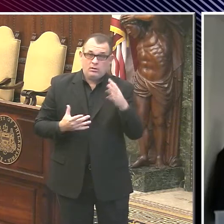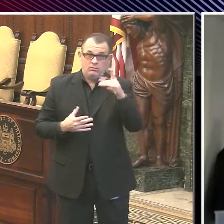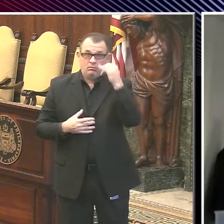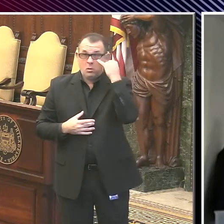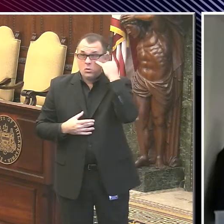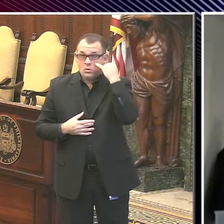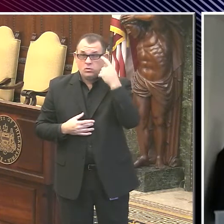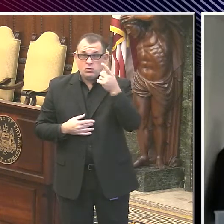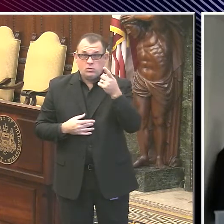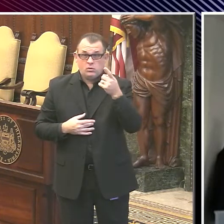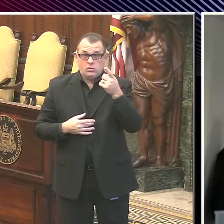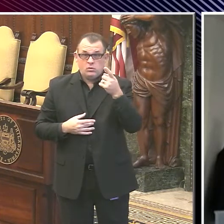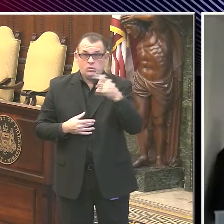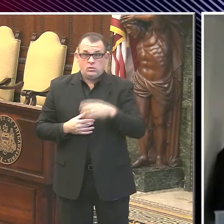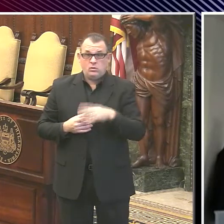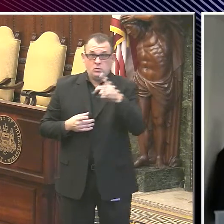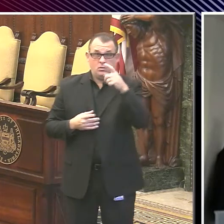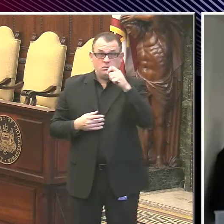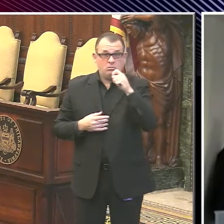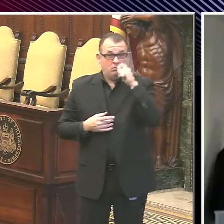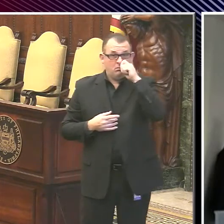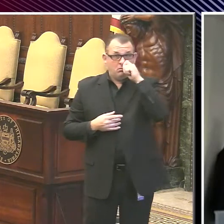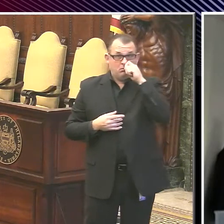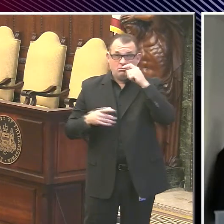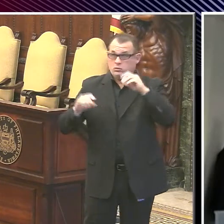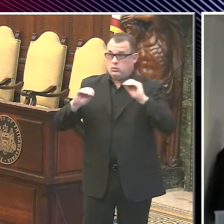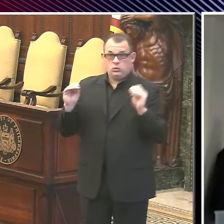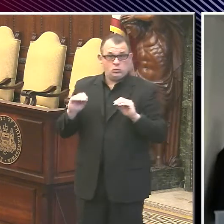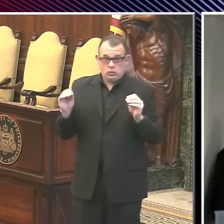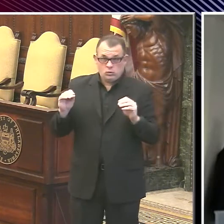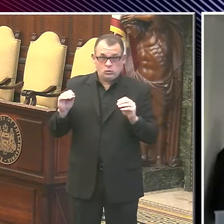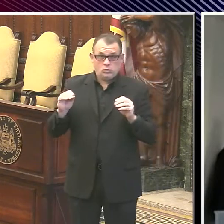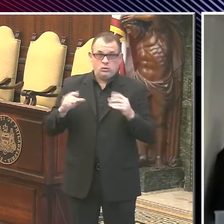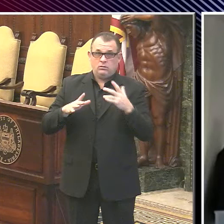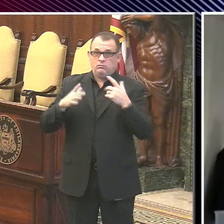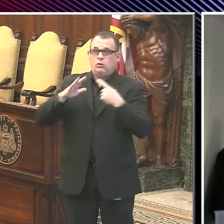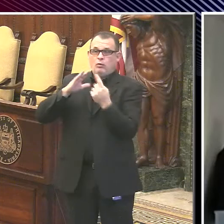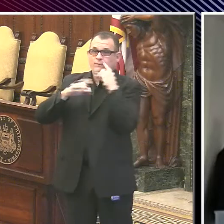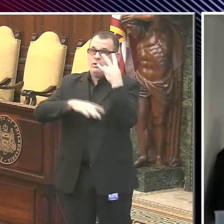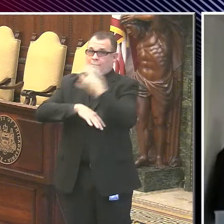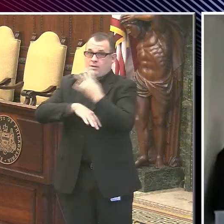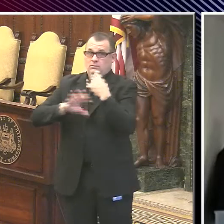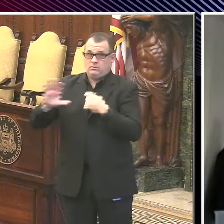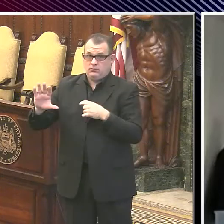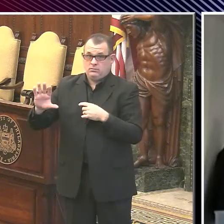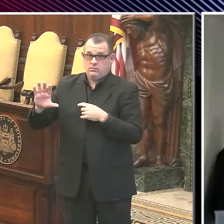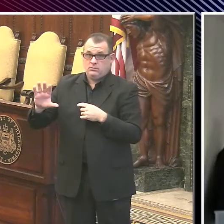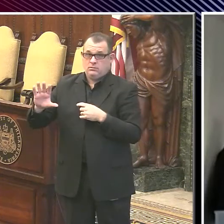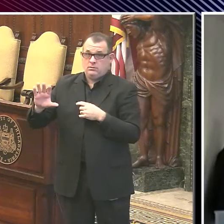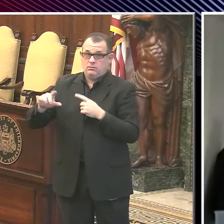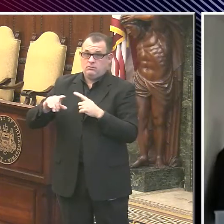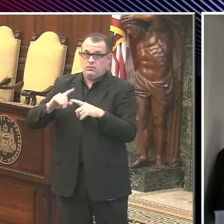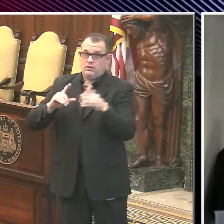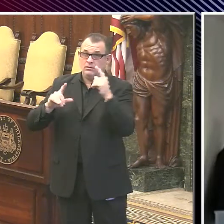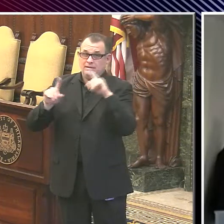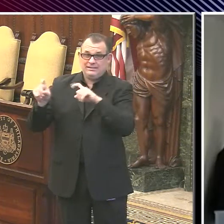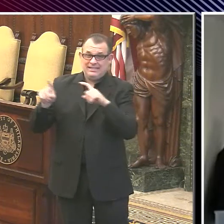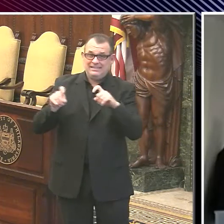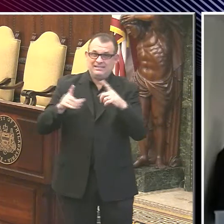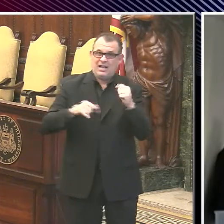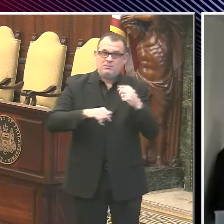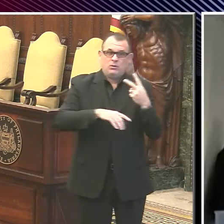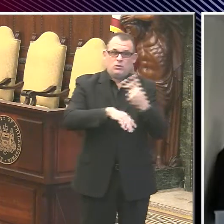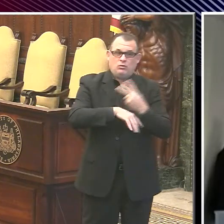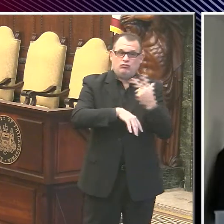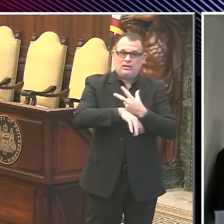after 7 days if you have a negative test. That test can be no more than 48 days old. The rationale here is that there are